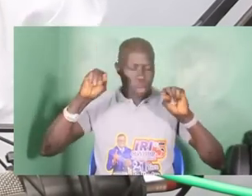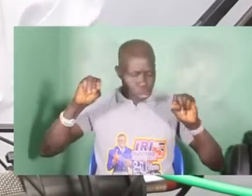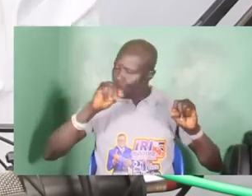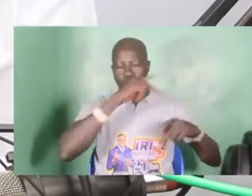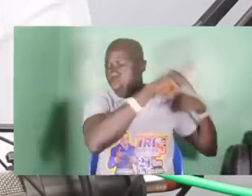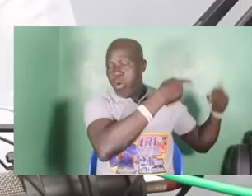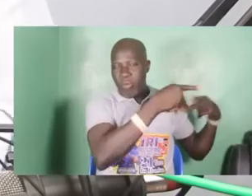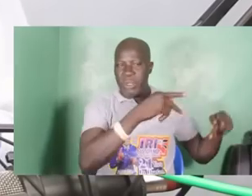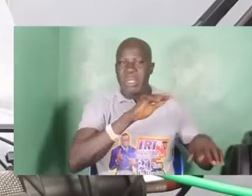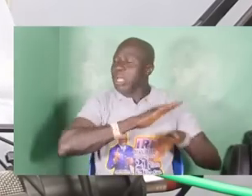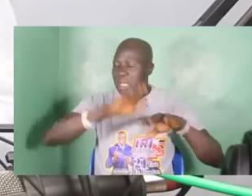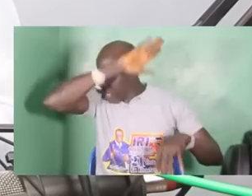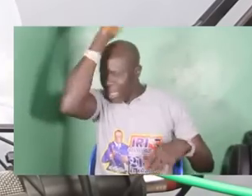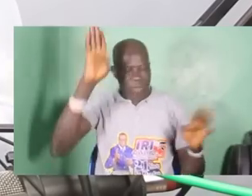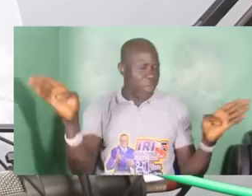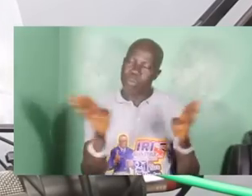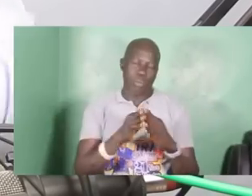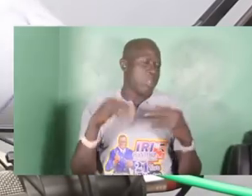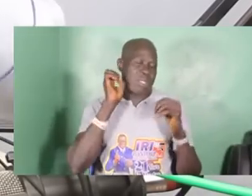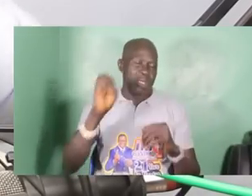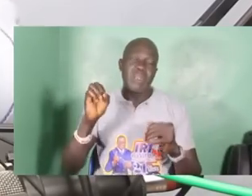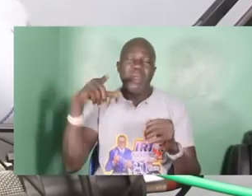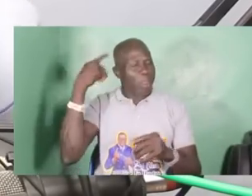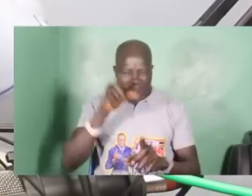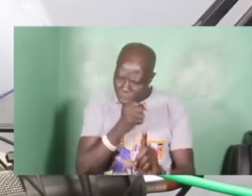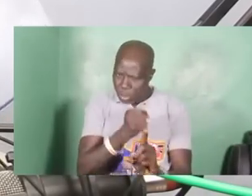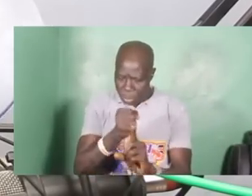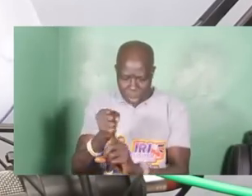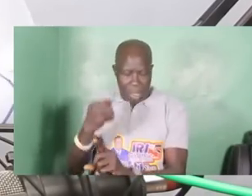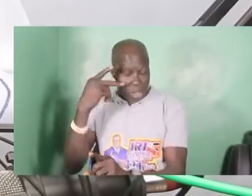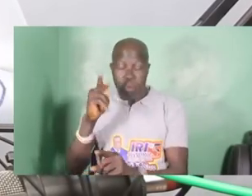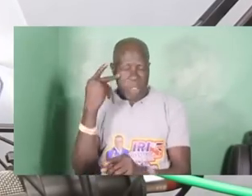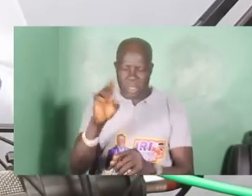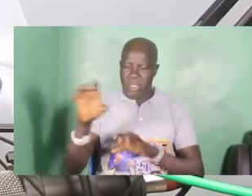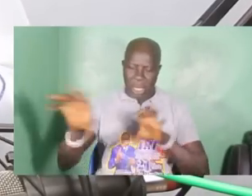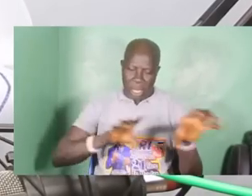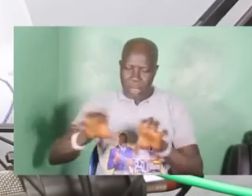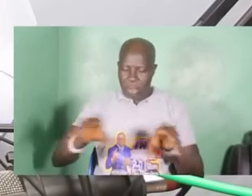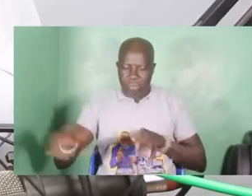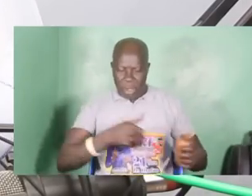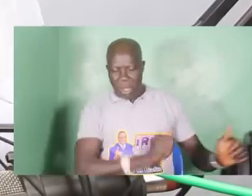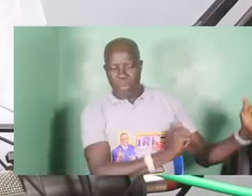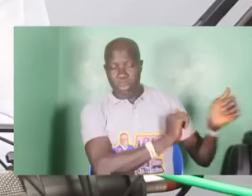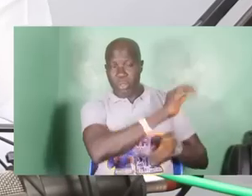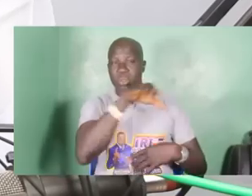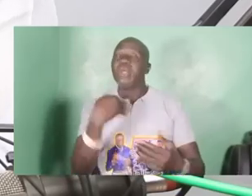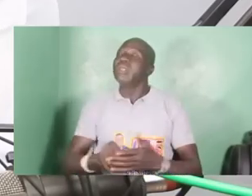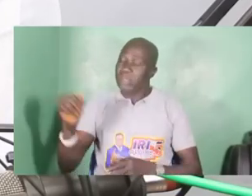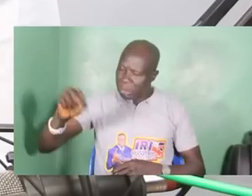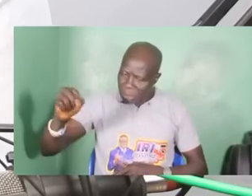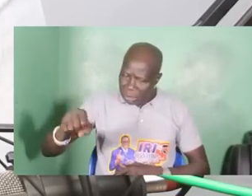there is no prophet. They have not missed them. Come yourself and see the house of